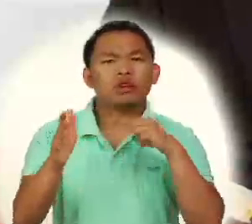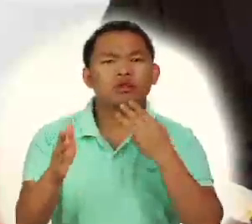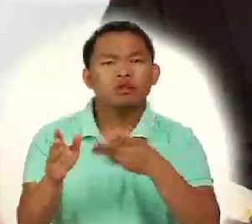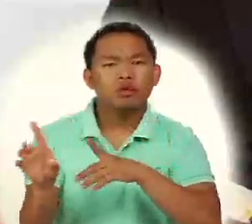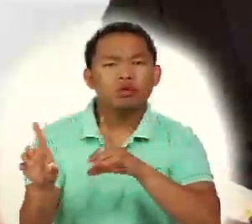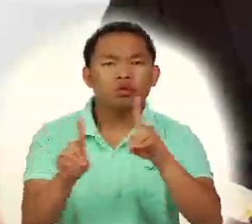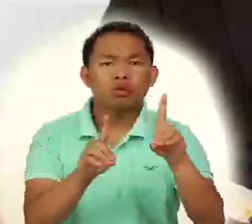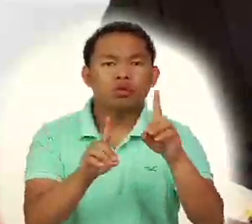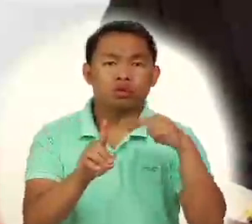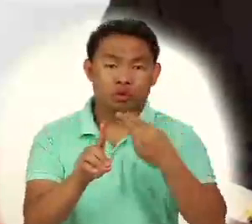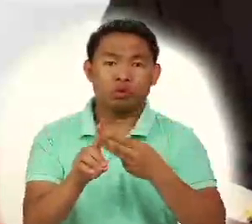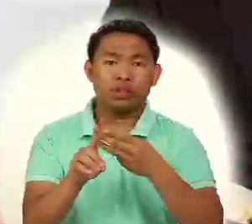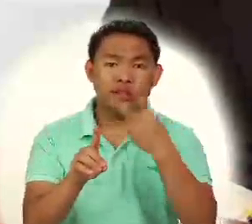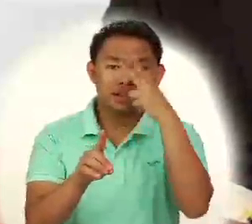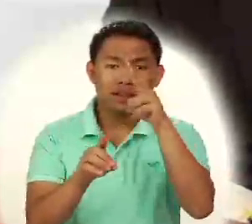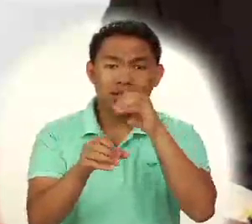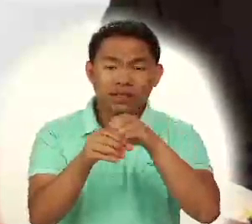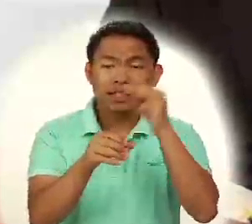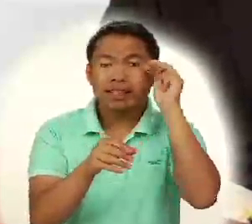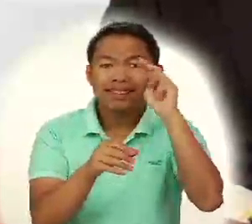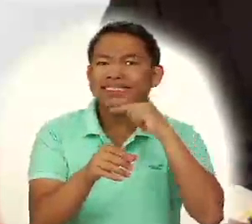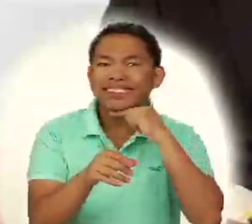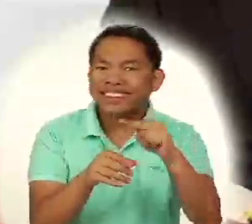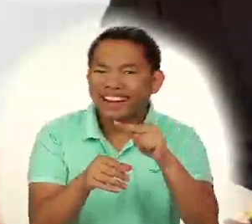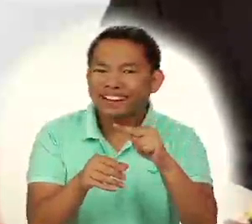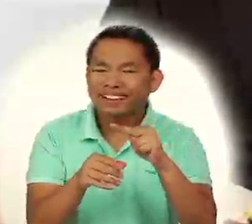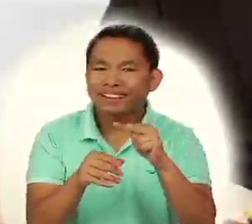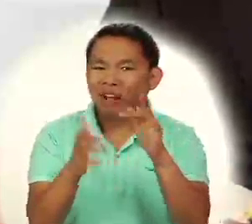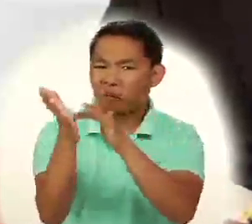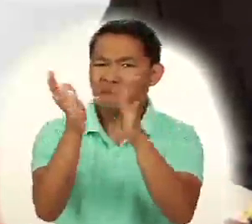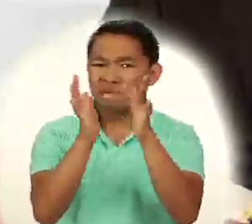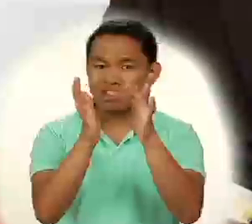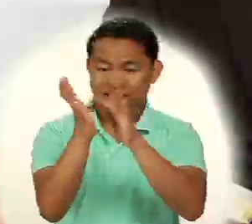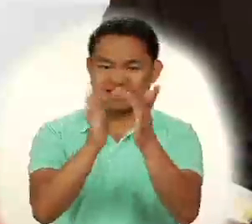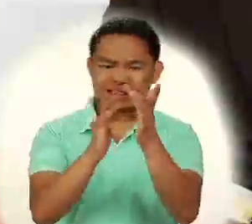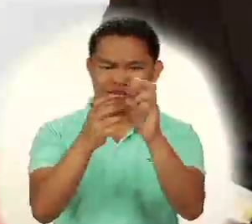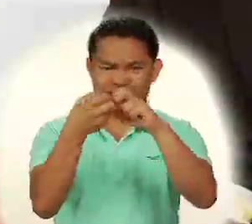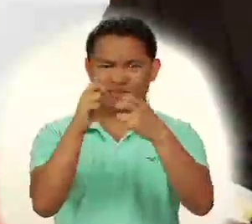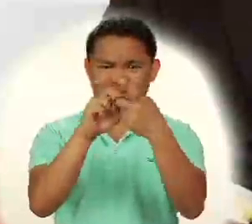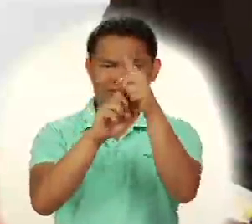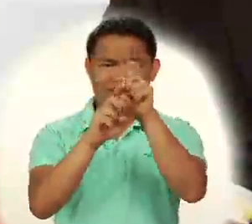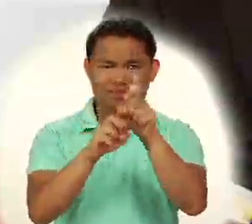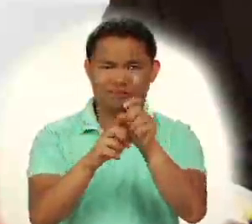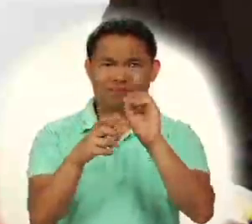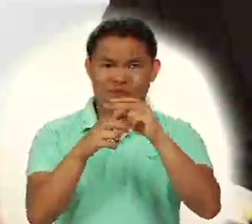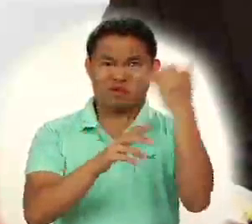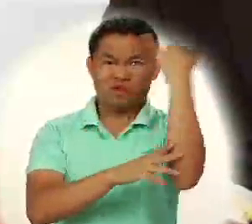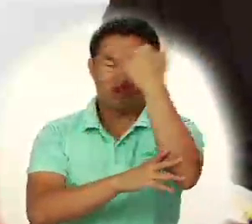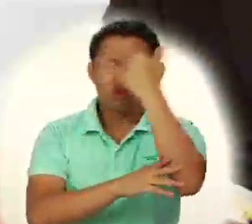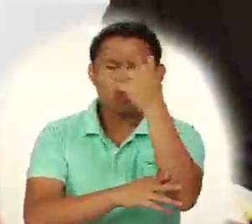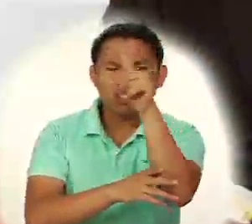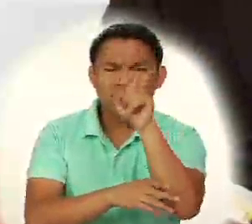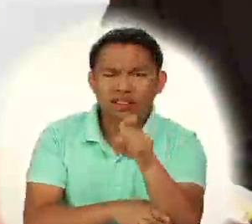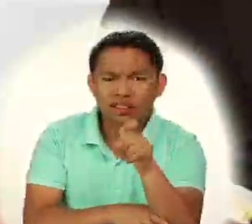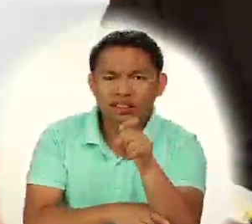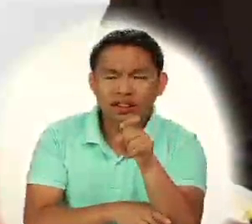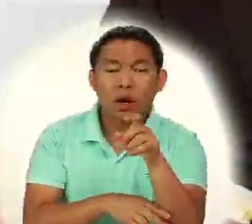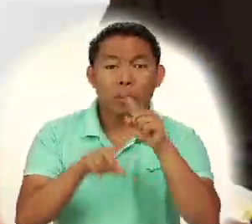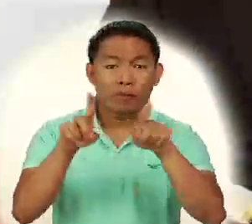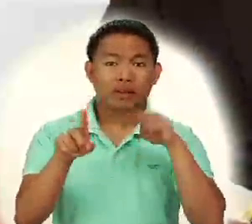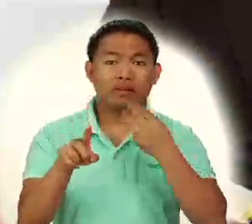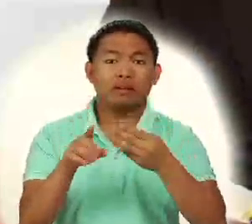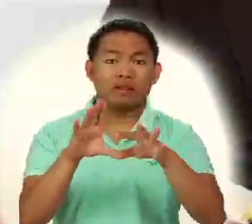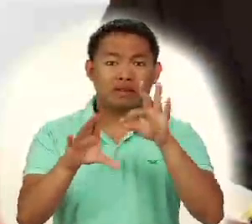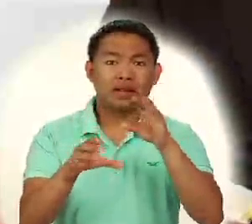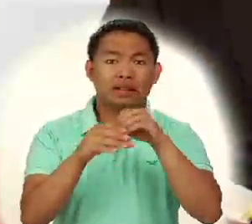what do we see in Him? Not a scandal, not an absurdity, but